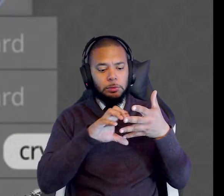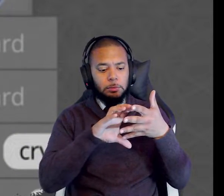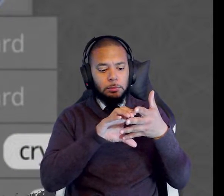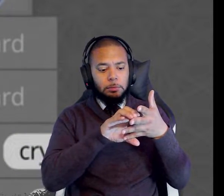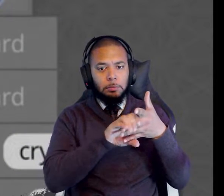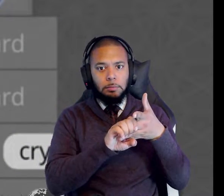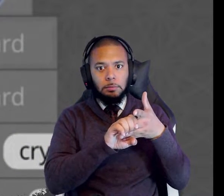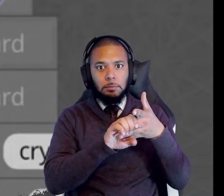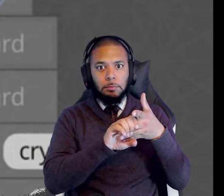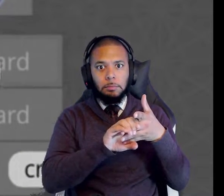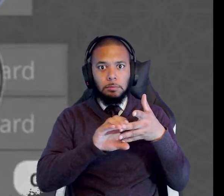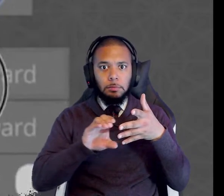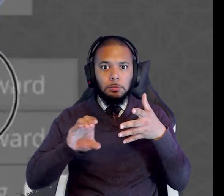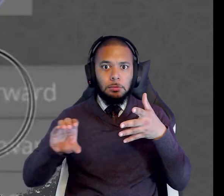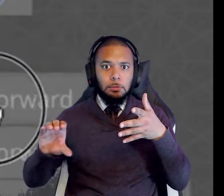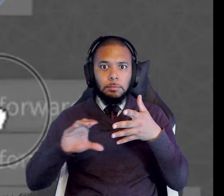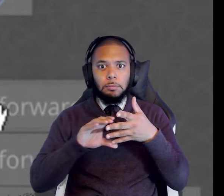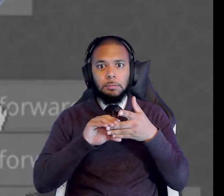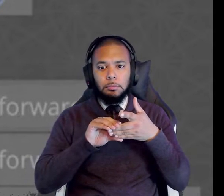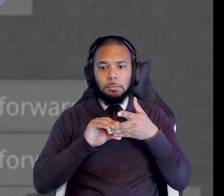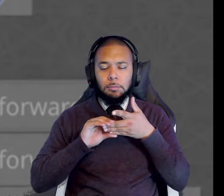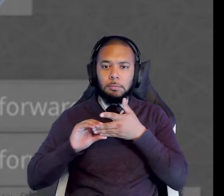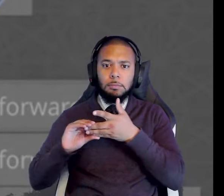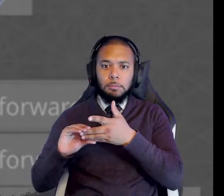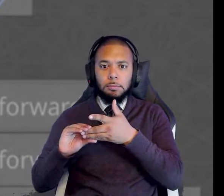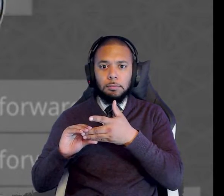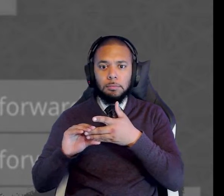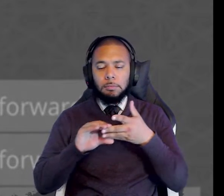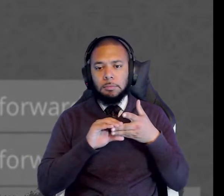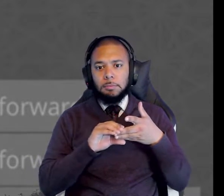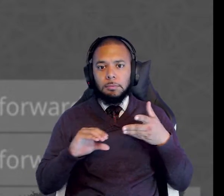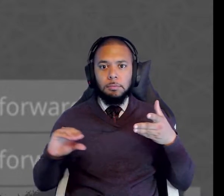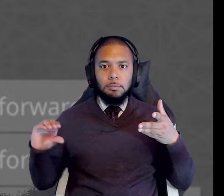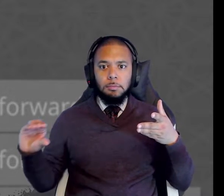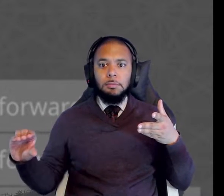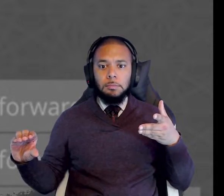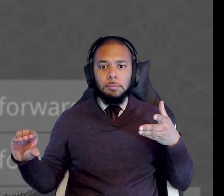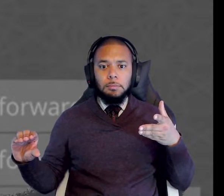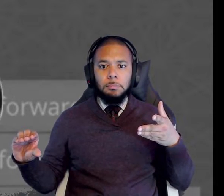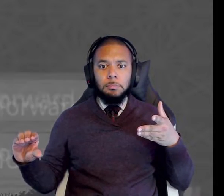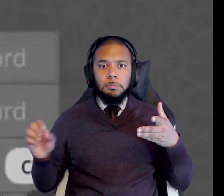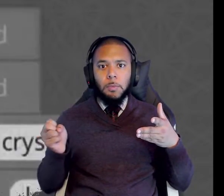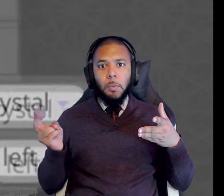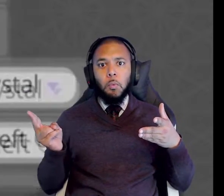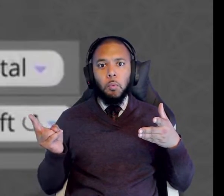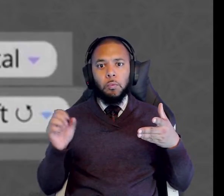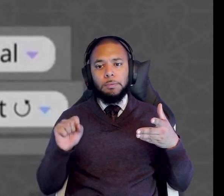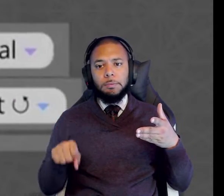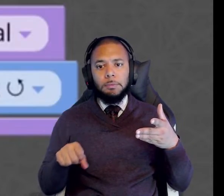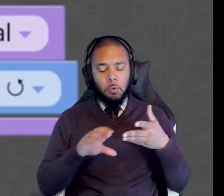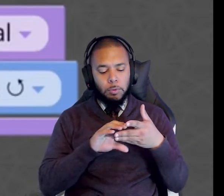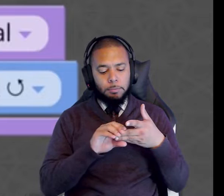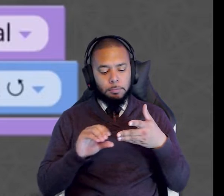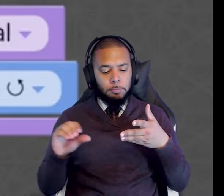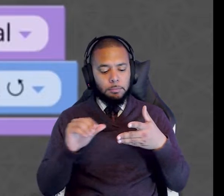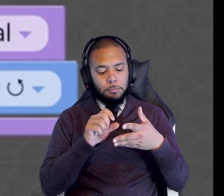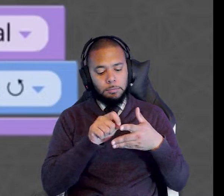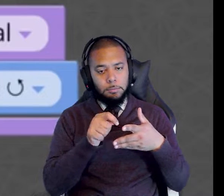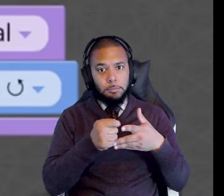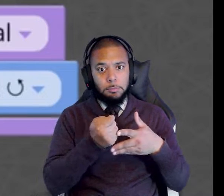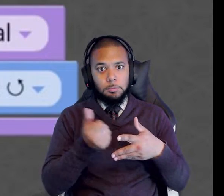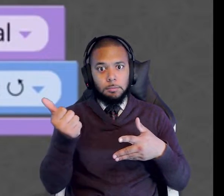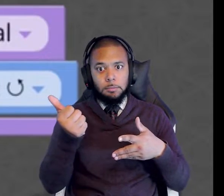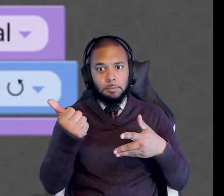it, and then I can pull them off of the bottom, and I can throw that one away and snap it back